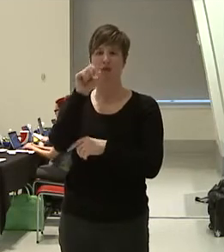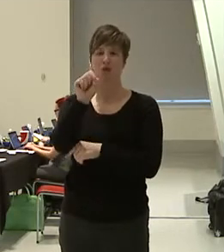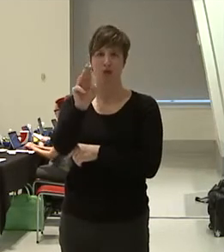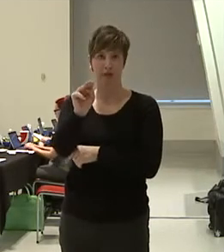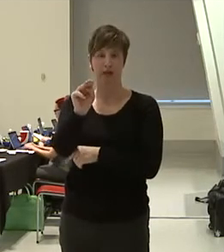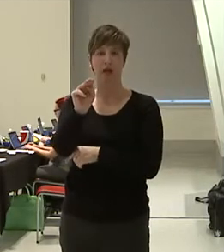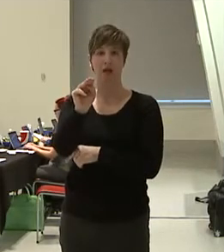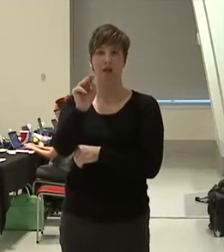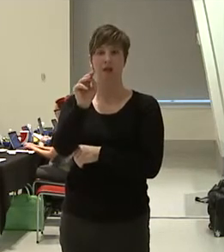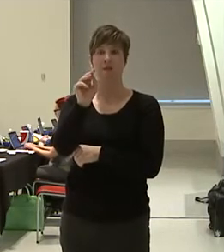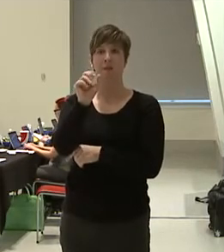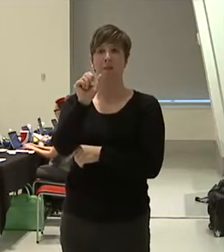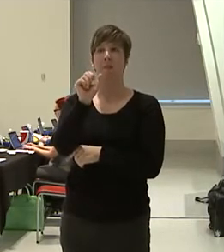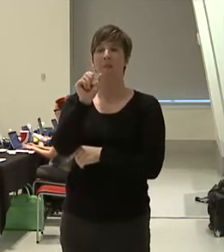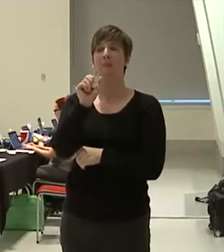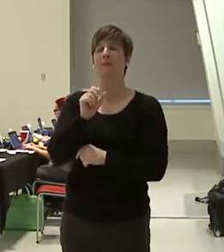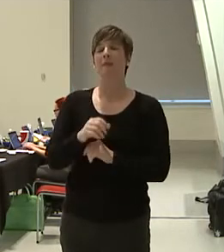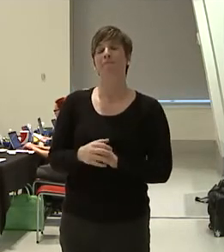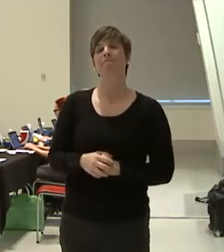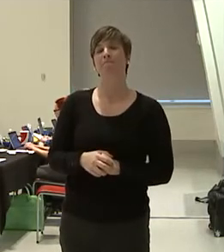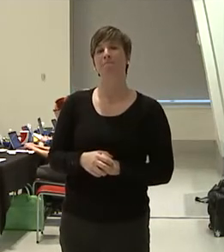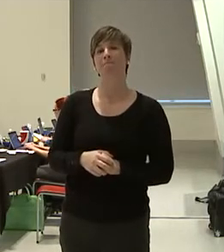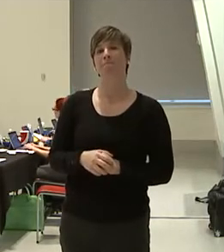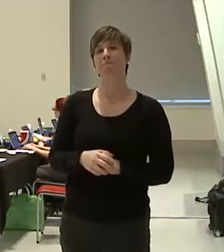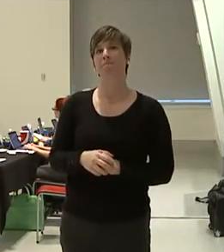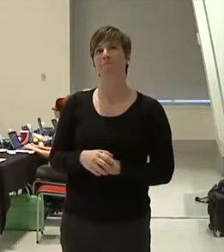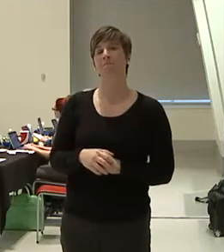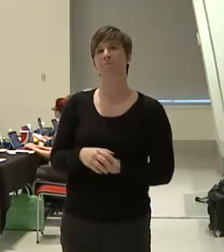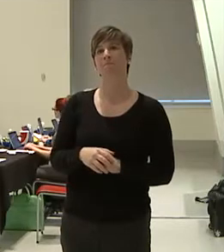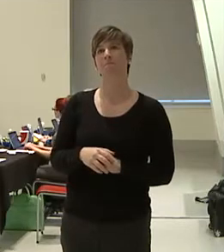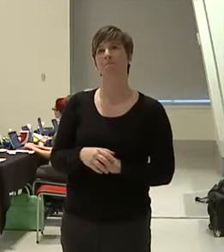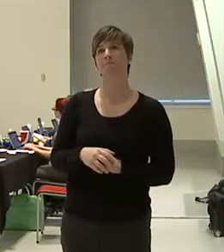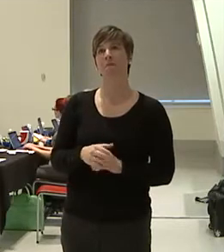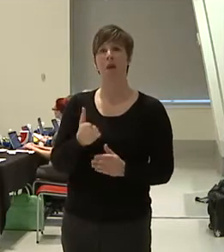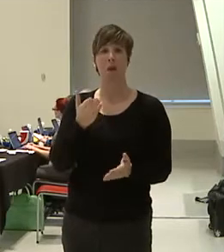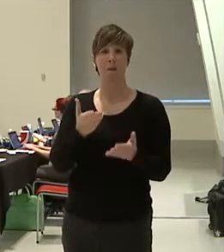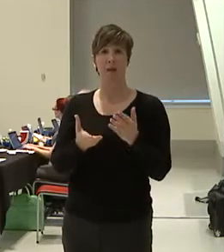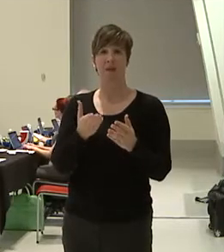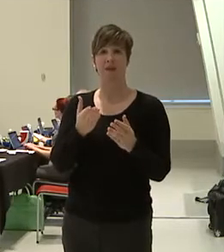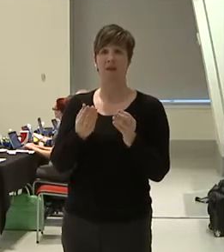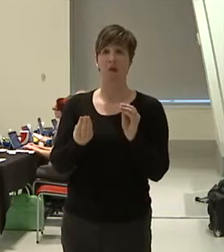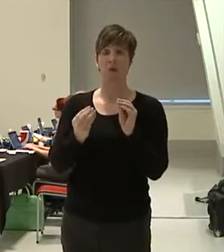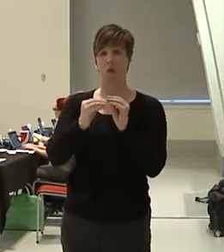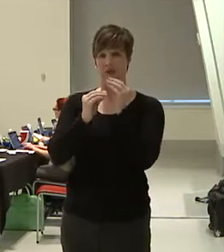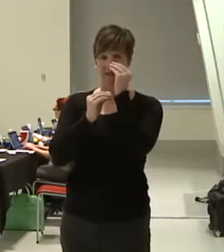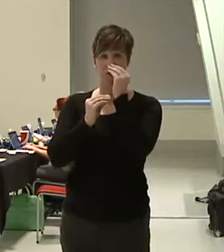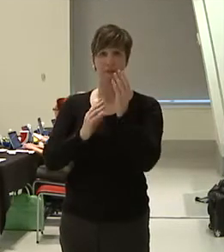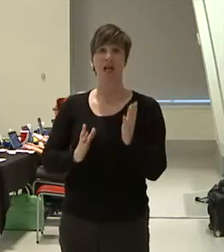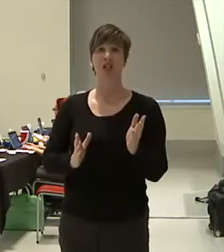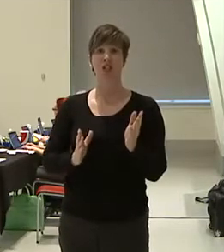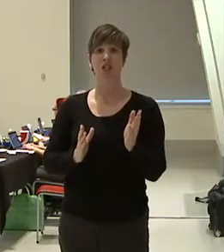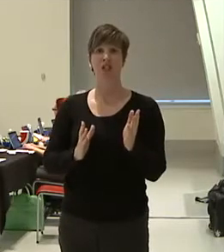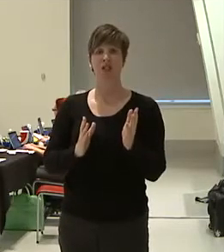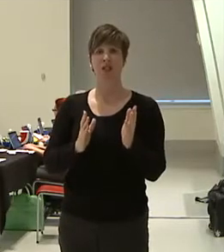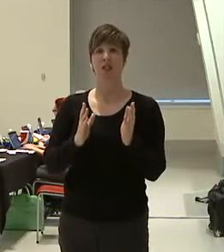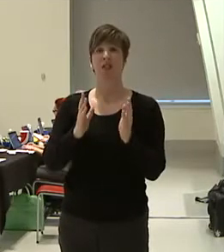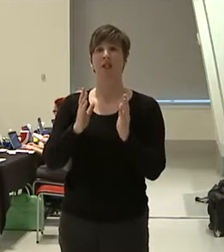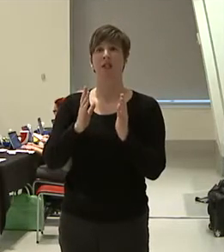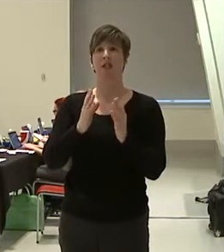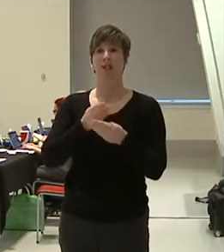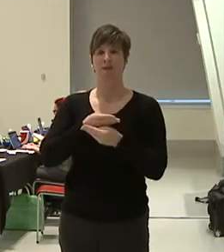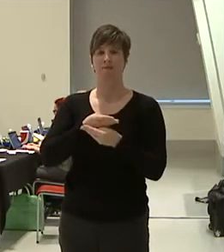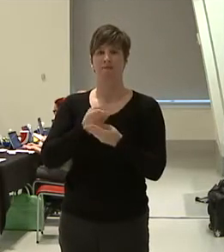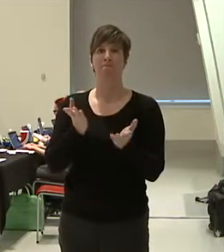just as much, in some instances, maybe more of the information that gets disseminated